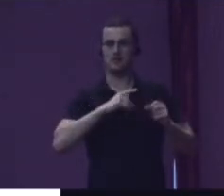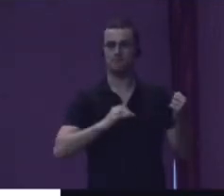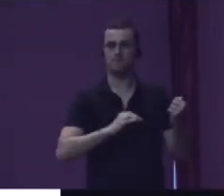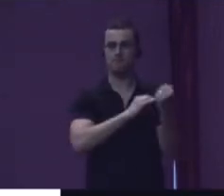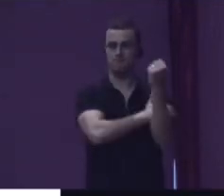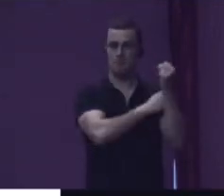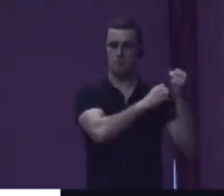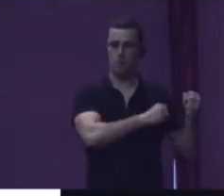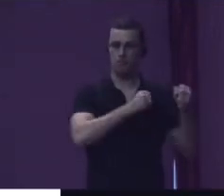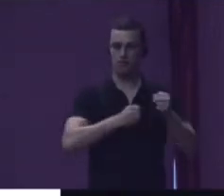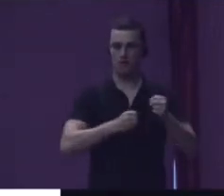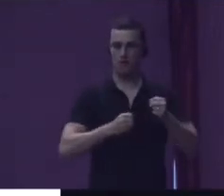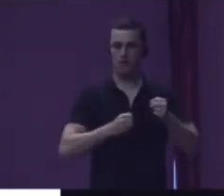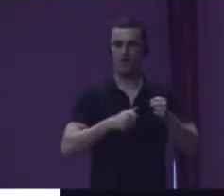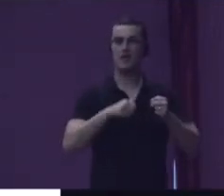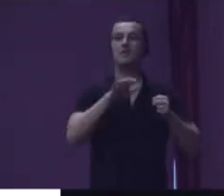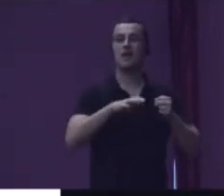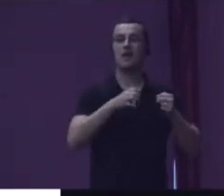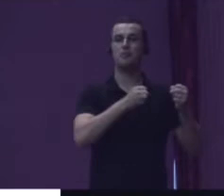Okay, now,